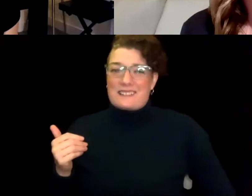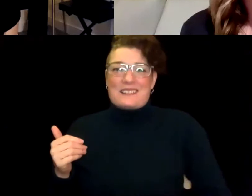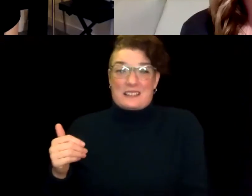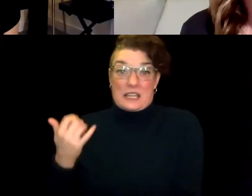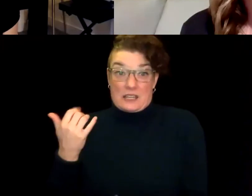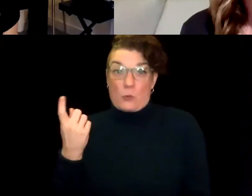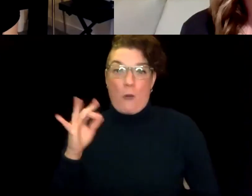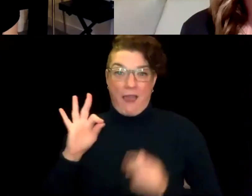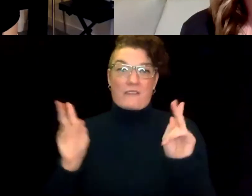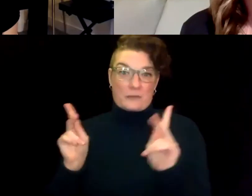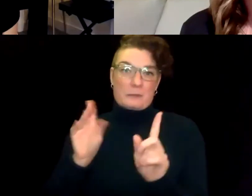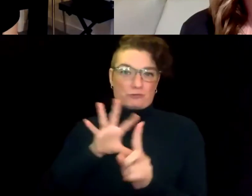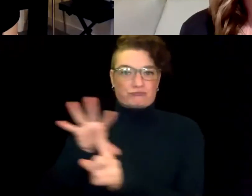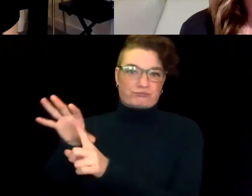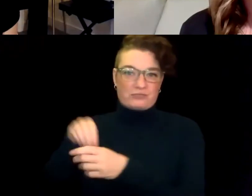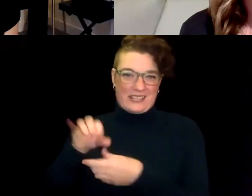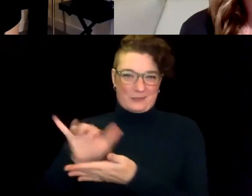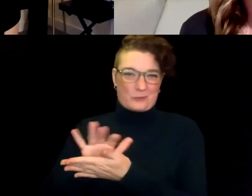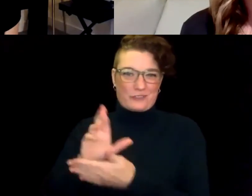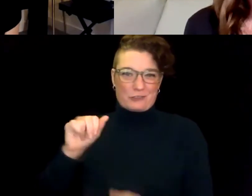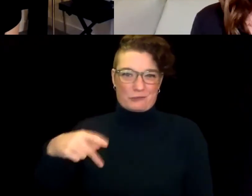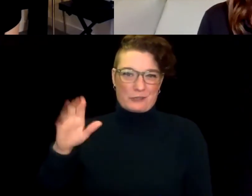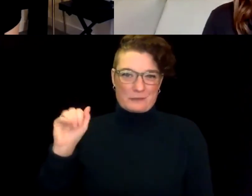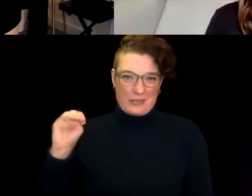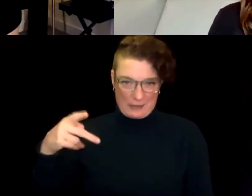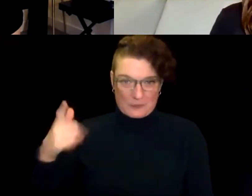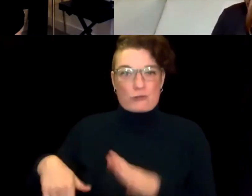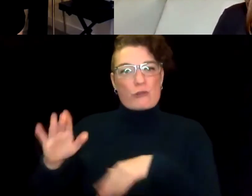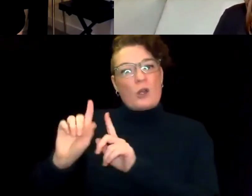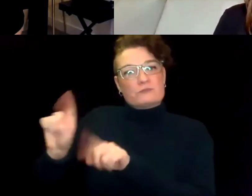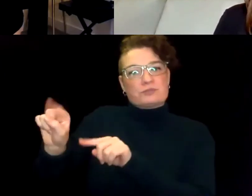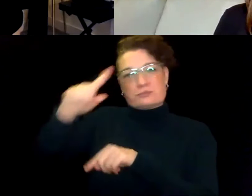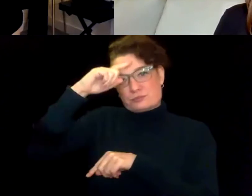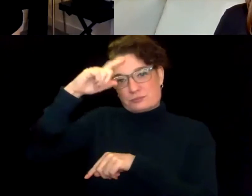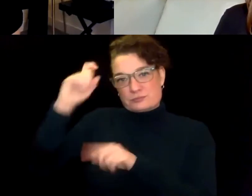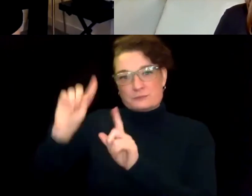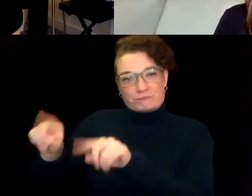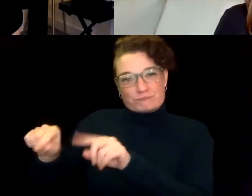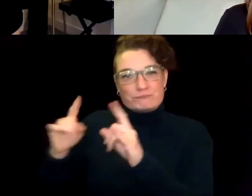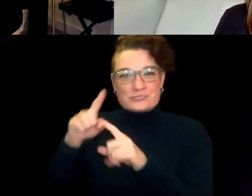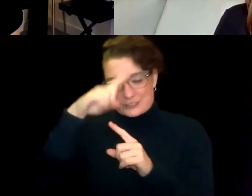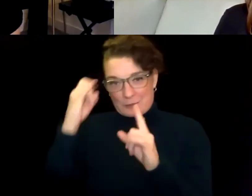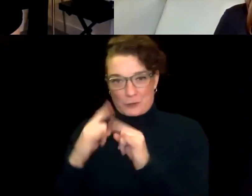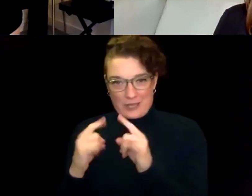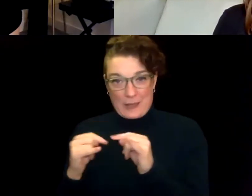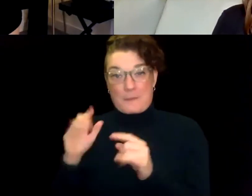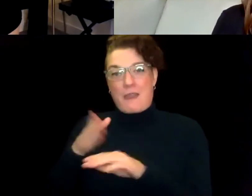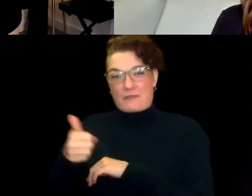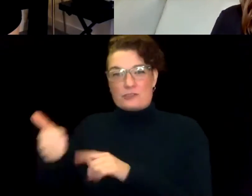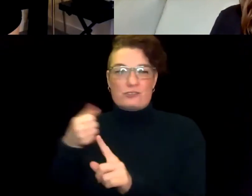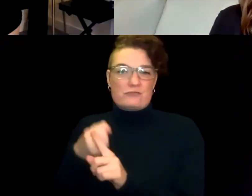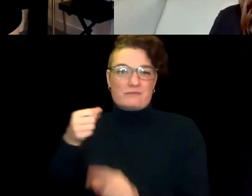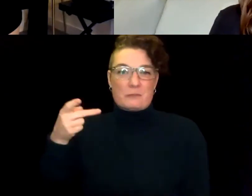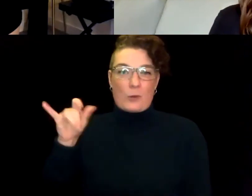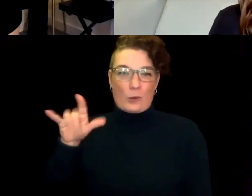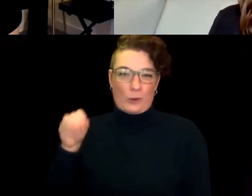Camp who, grows up going to the summer camp after she got polio as a small